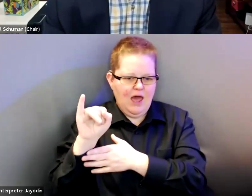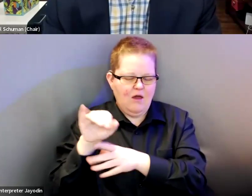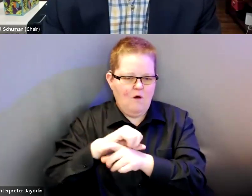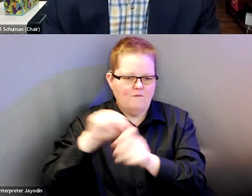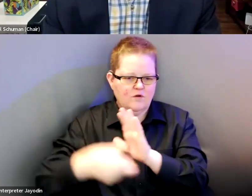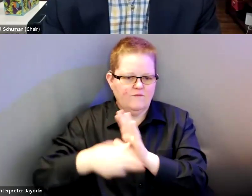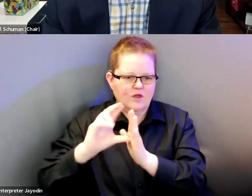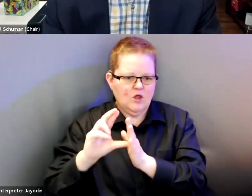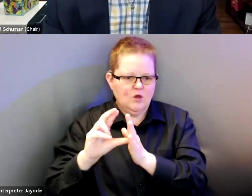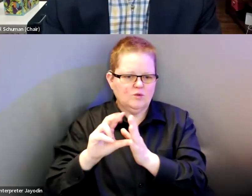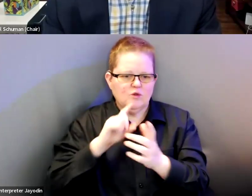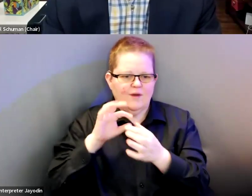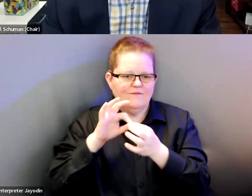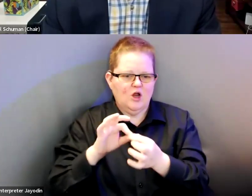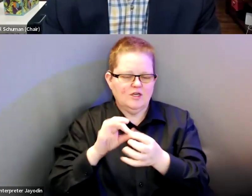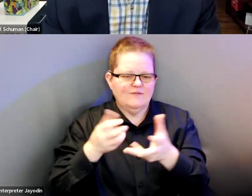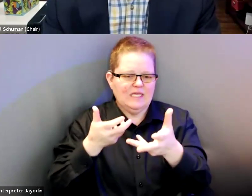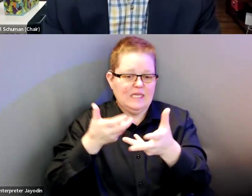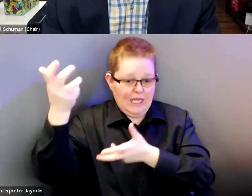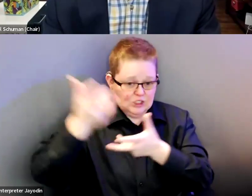as engagement, I do